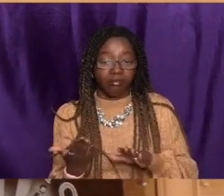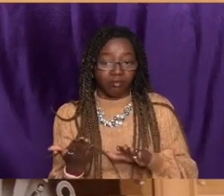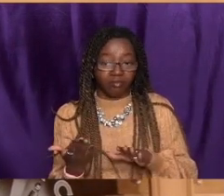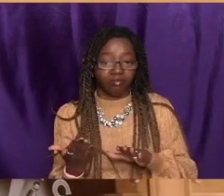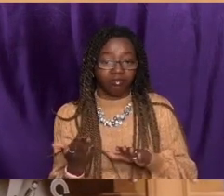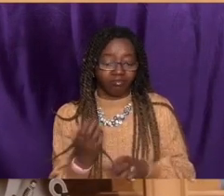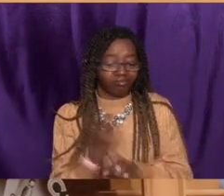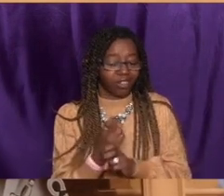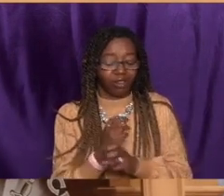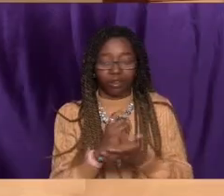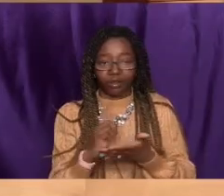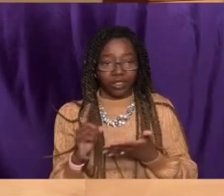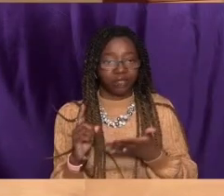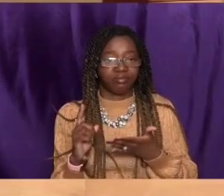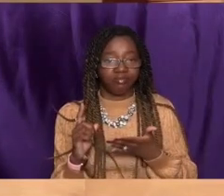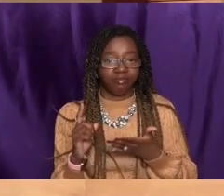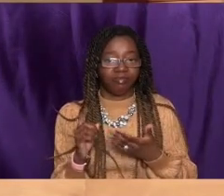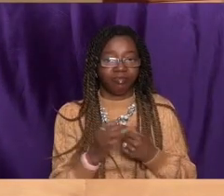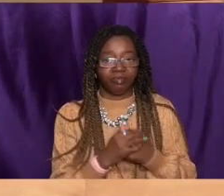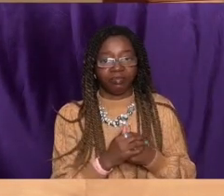And so it's been a tough week.